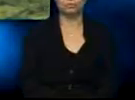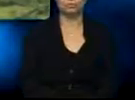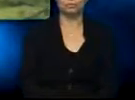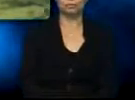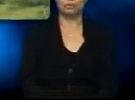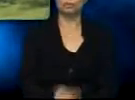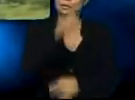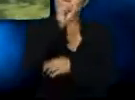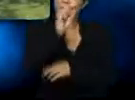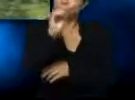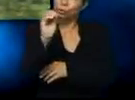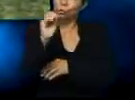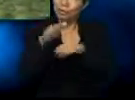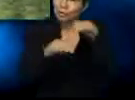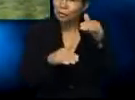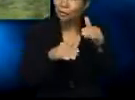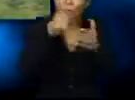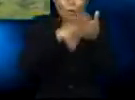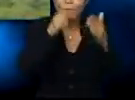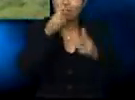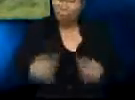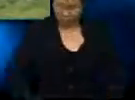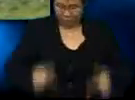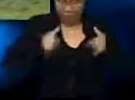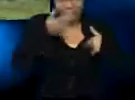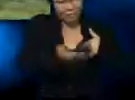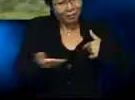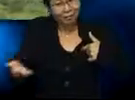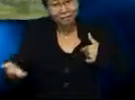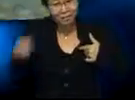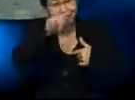So then, what are living things?